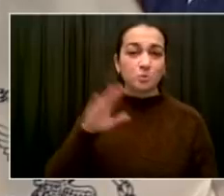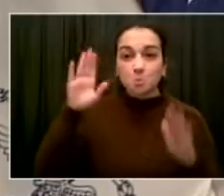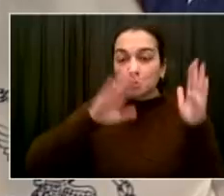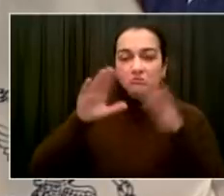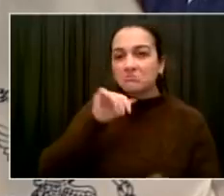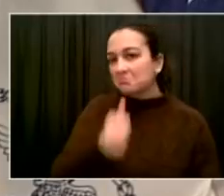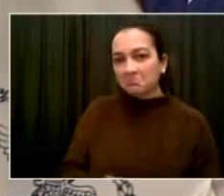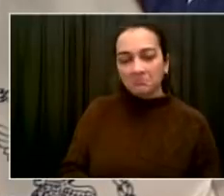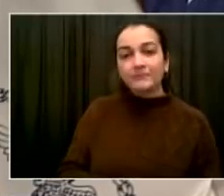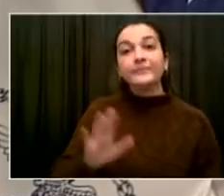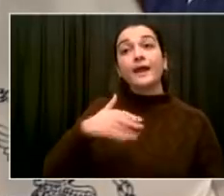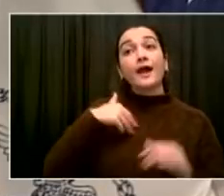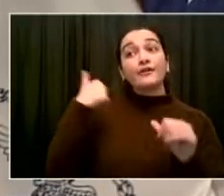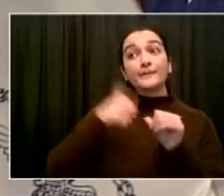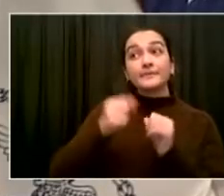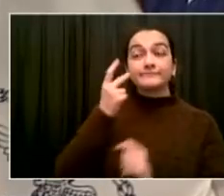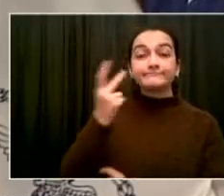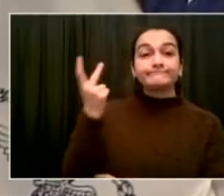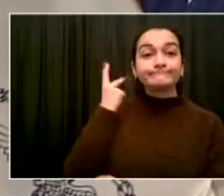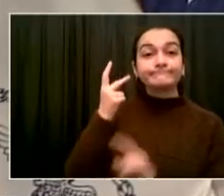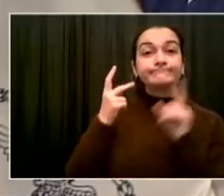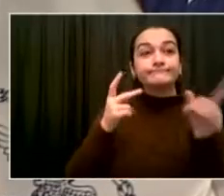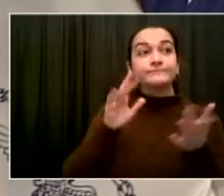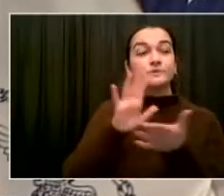when we brought it back the September before that,